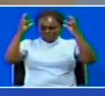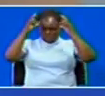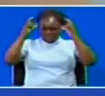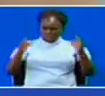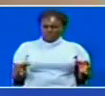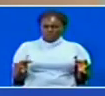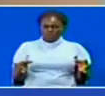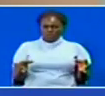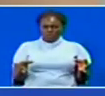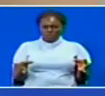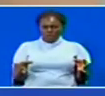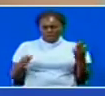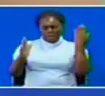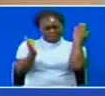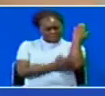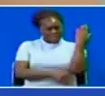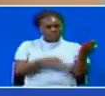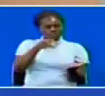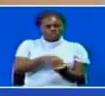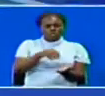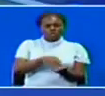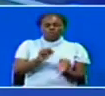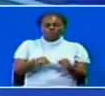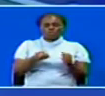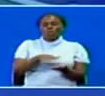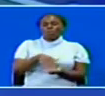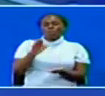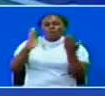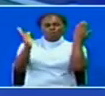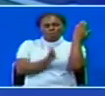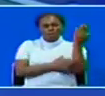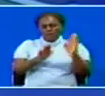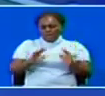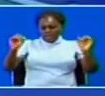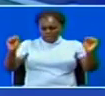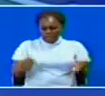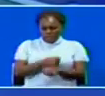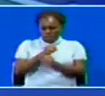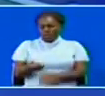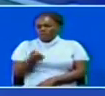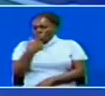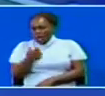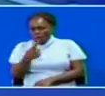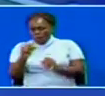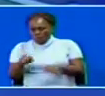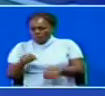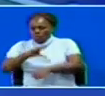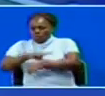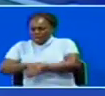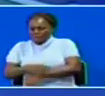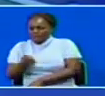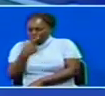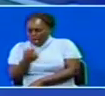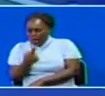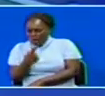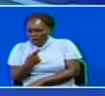may serve to worsen an already crippled health sector. There's no way pharmacists can take drugs